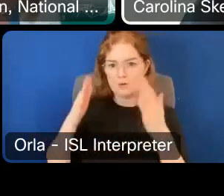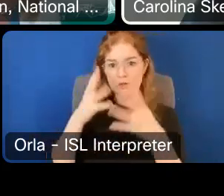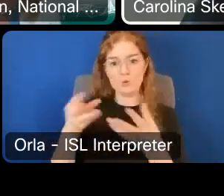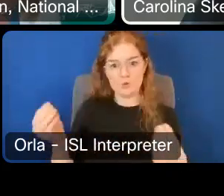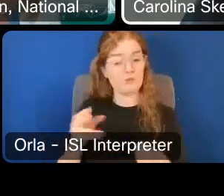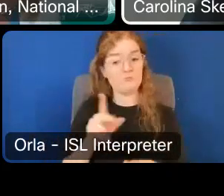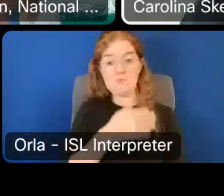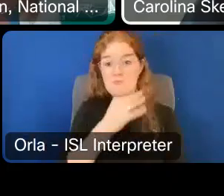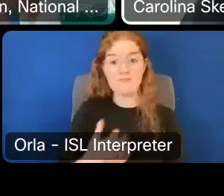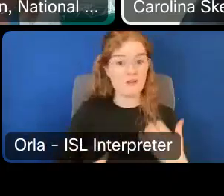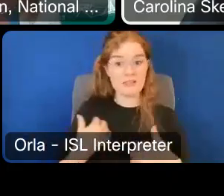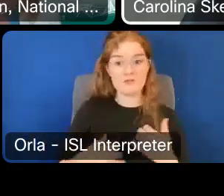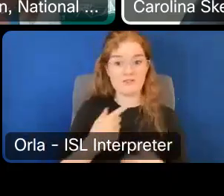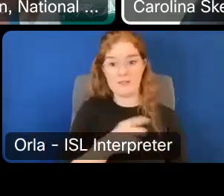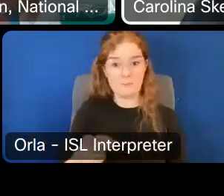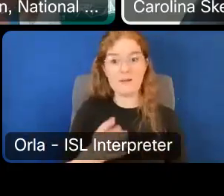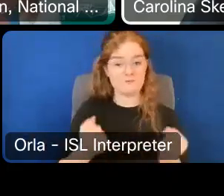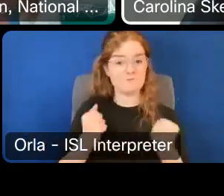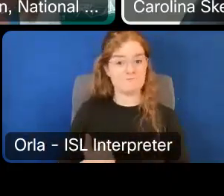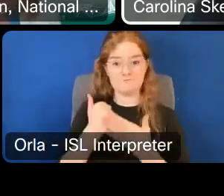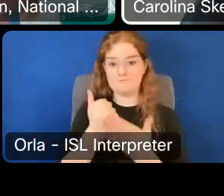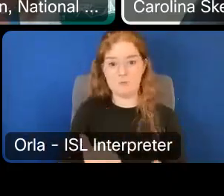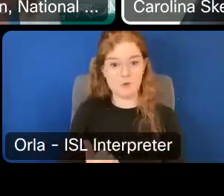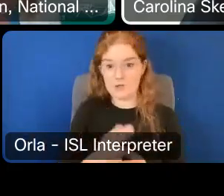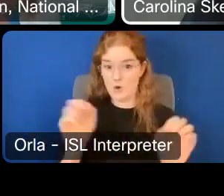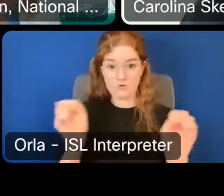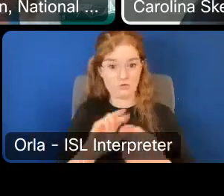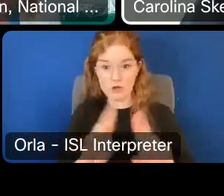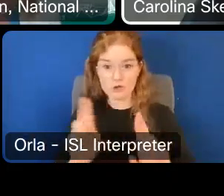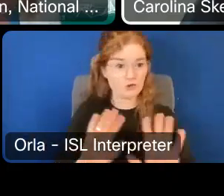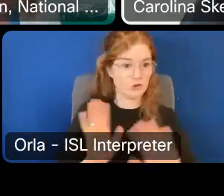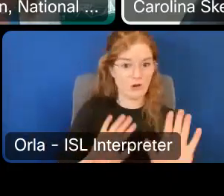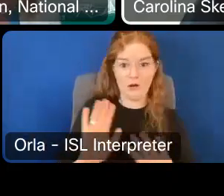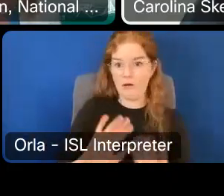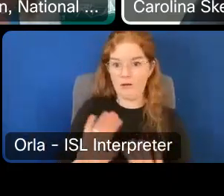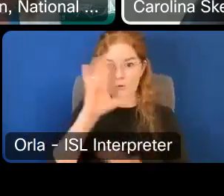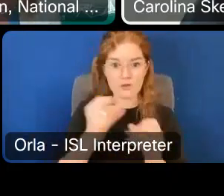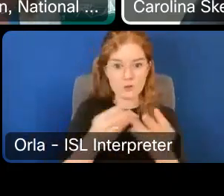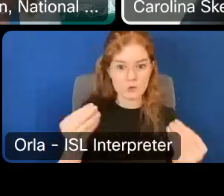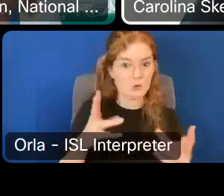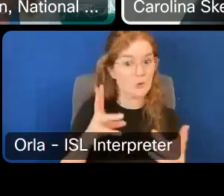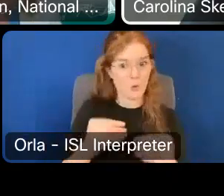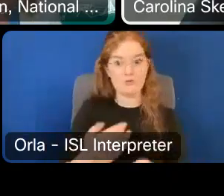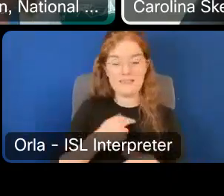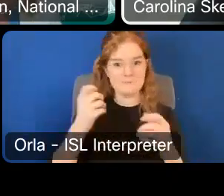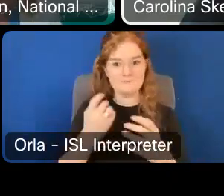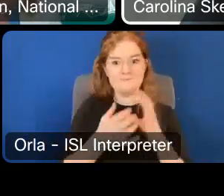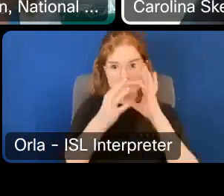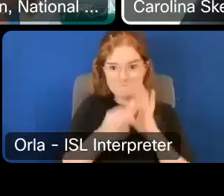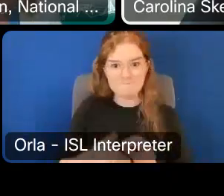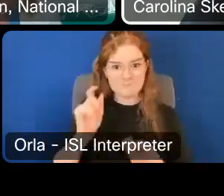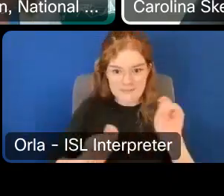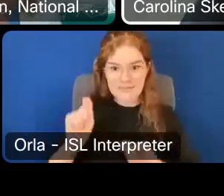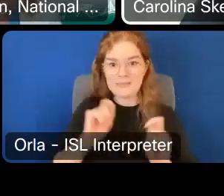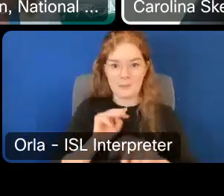was really interesting to them, and they were really supportive of us not rushing to find a solution and really exploring the problem. But yeah, as Eve